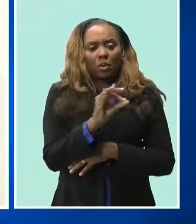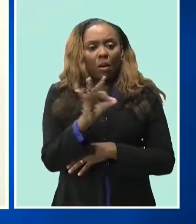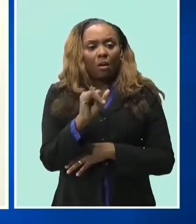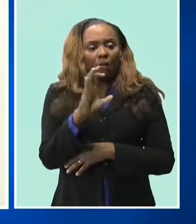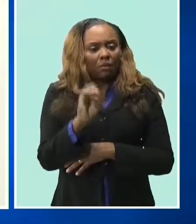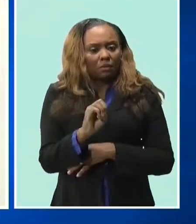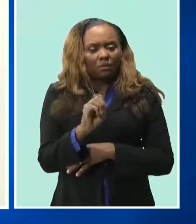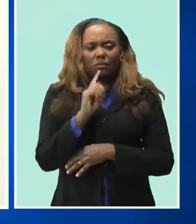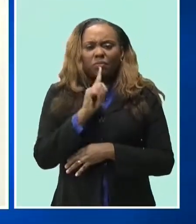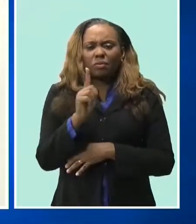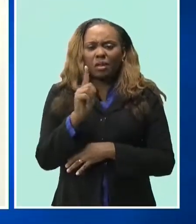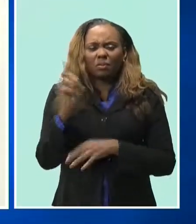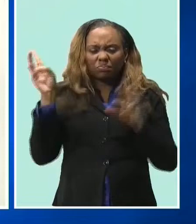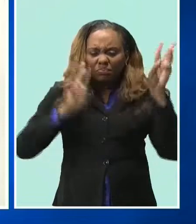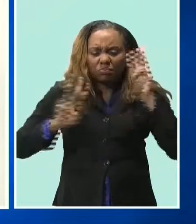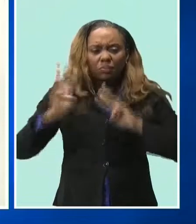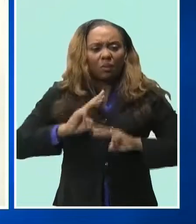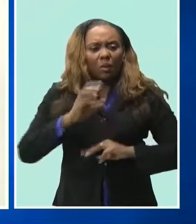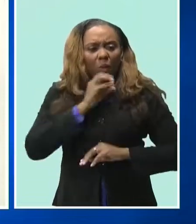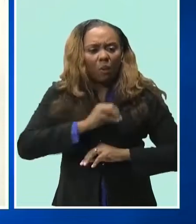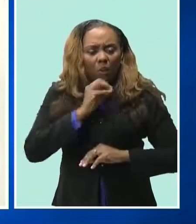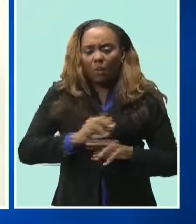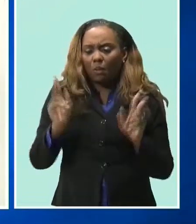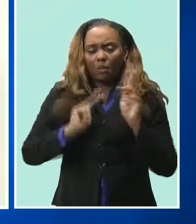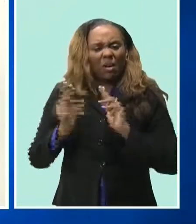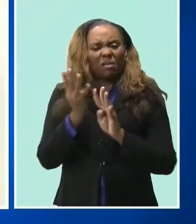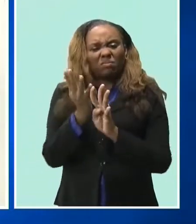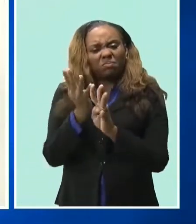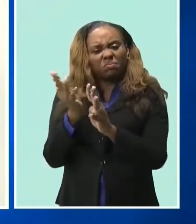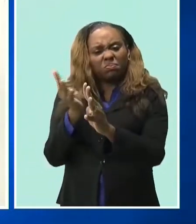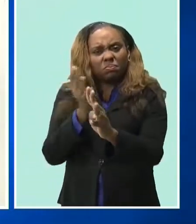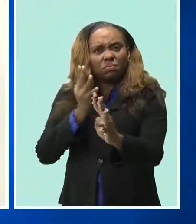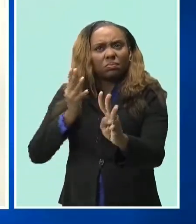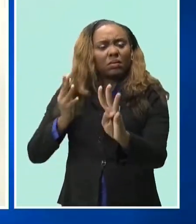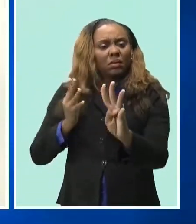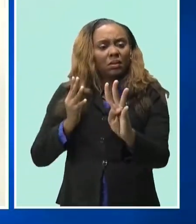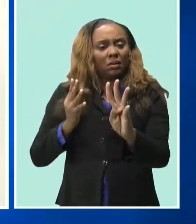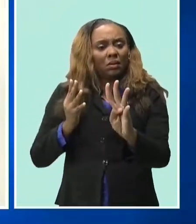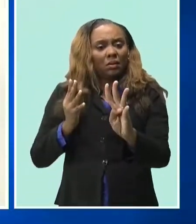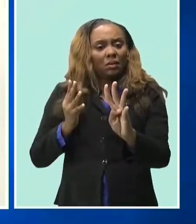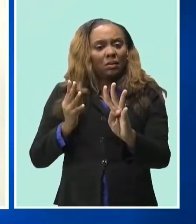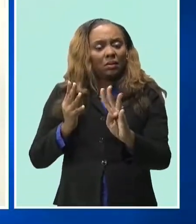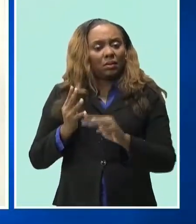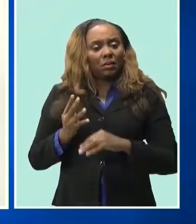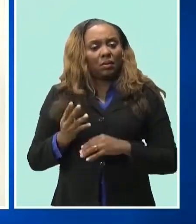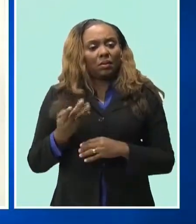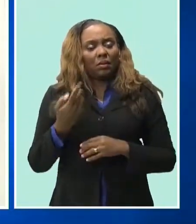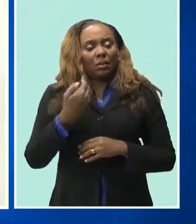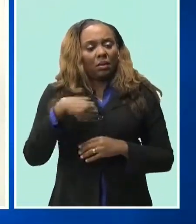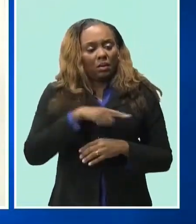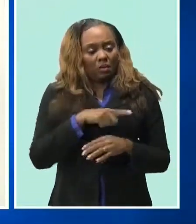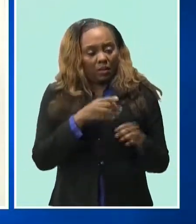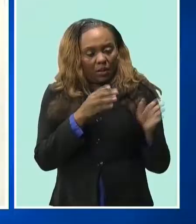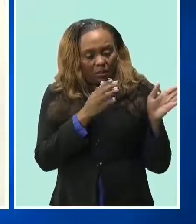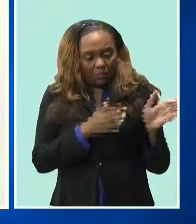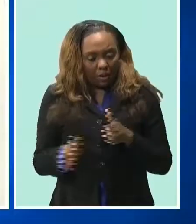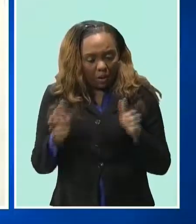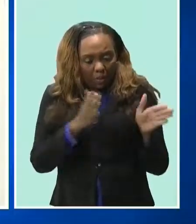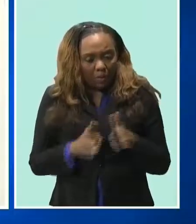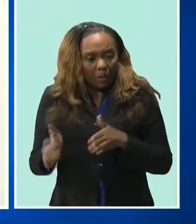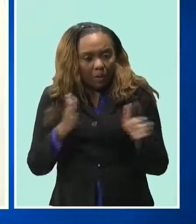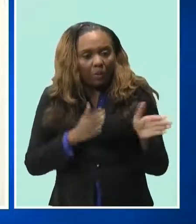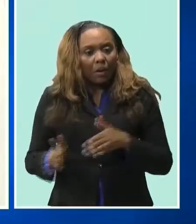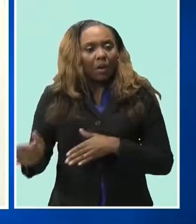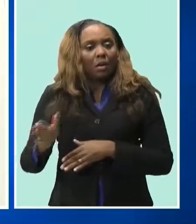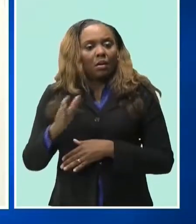concerned about the number of pensioners that have been queuing on the streets. We've made arrangements from yesterday to extend the